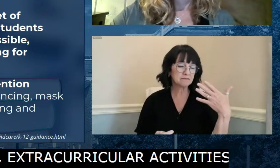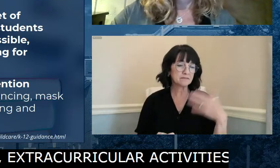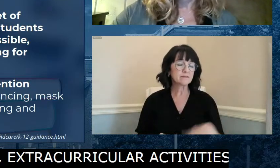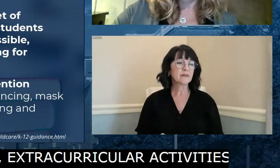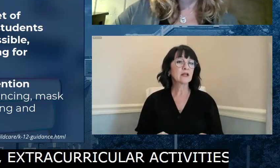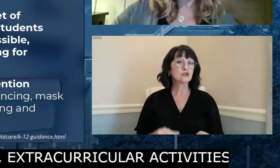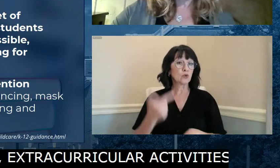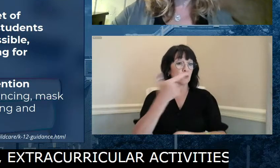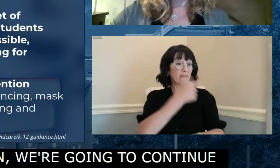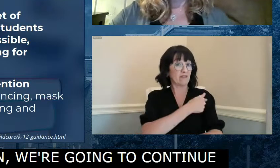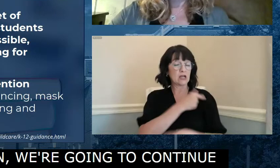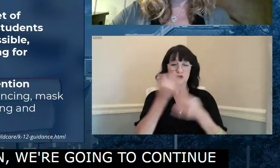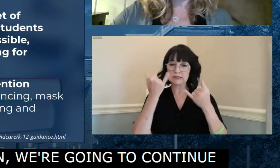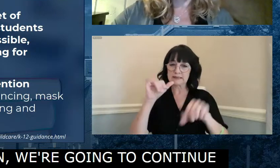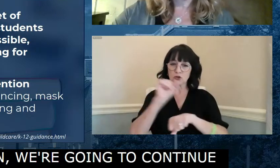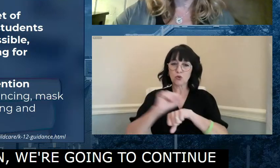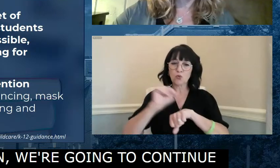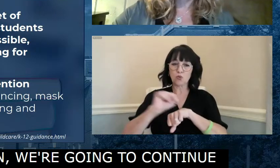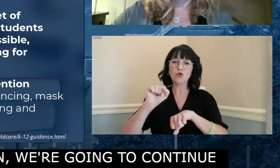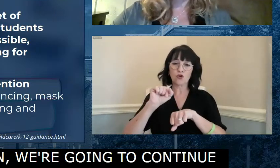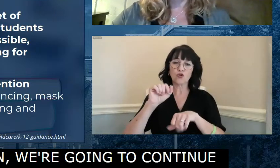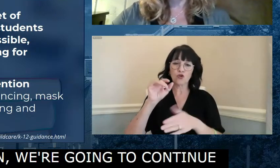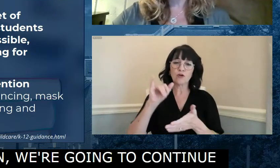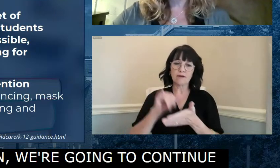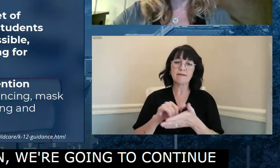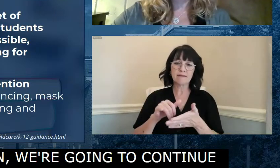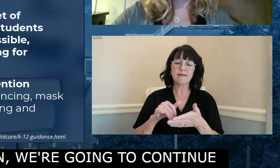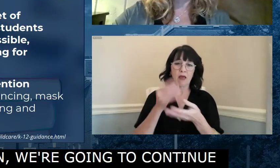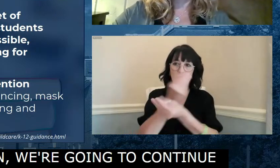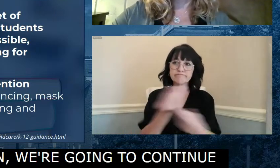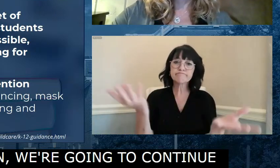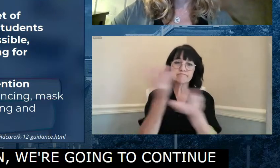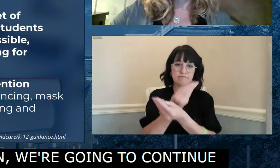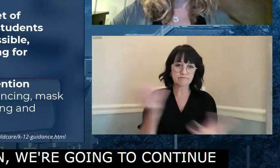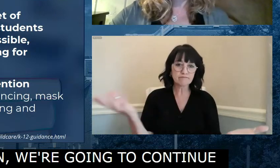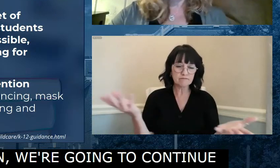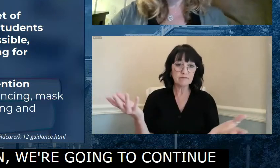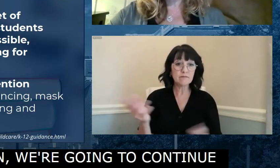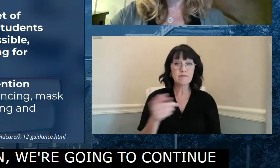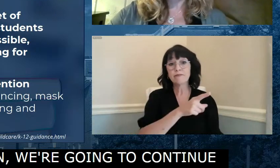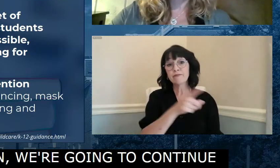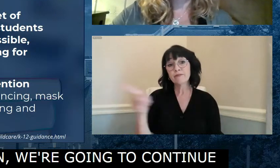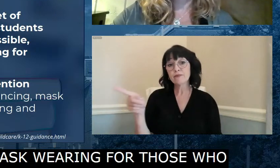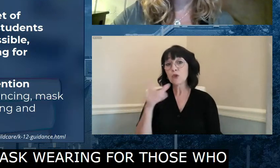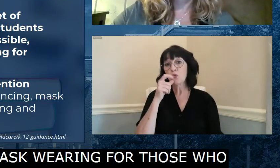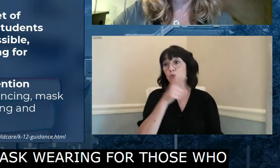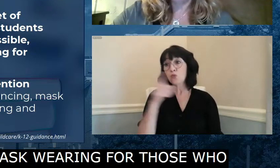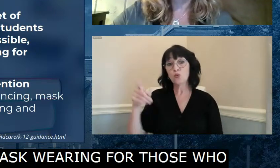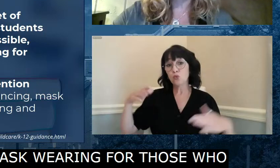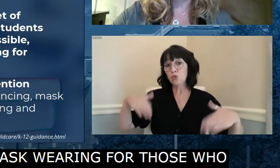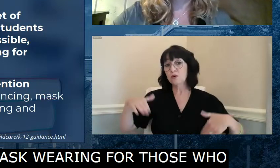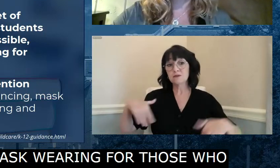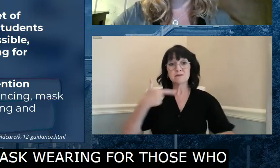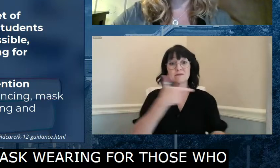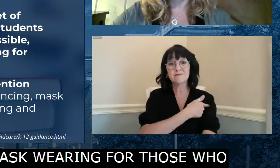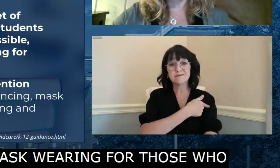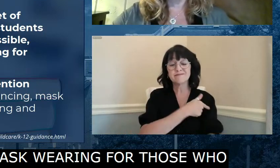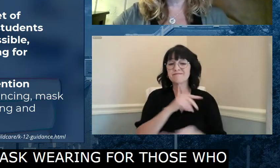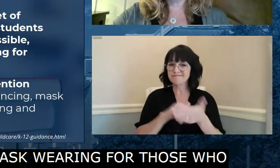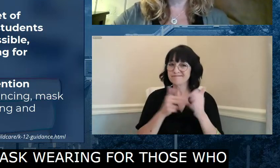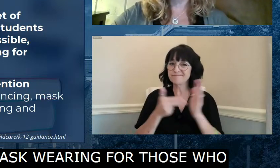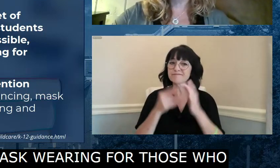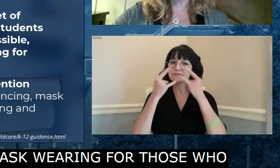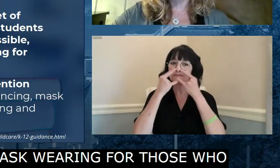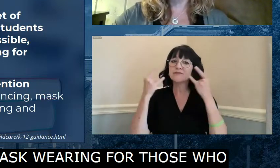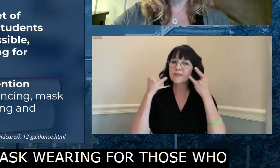that. Mask wearing for those who are not fully vaccinated is going to continue to be very important.